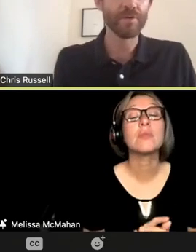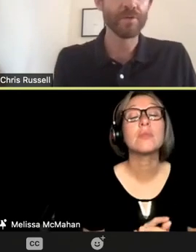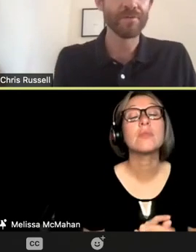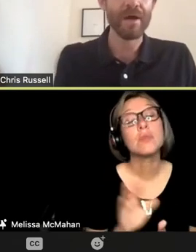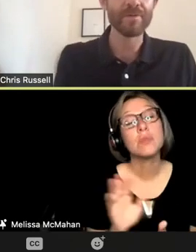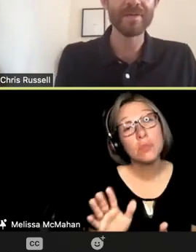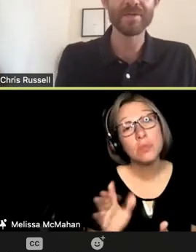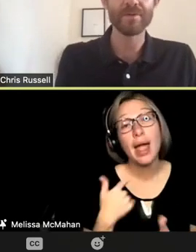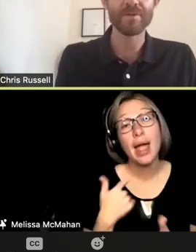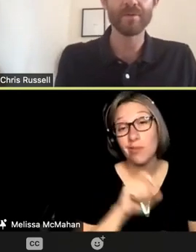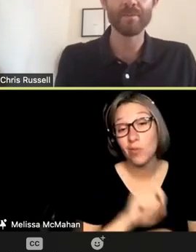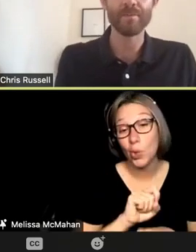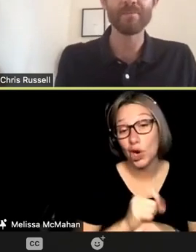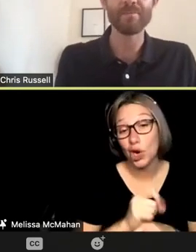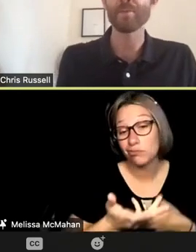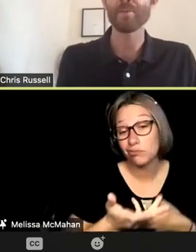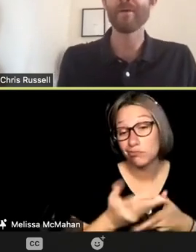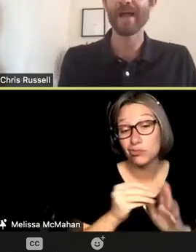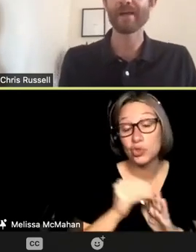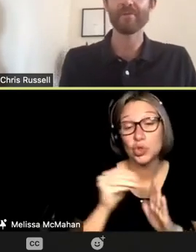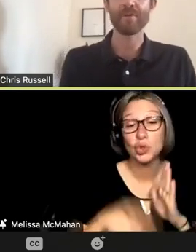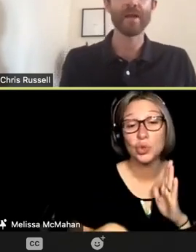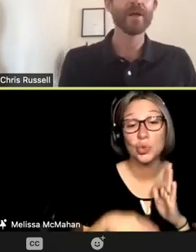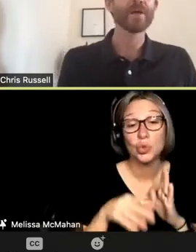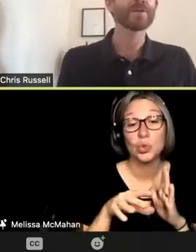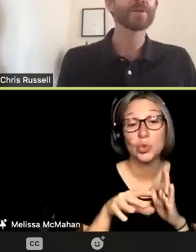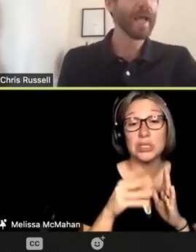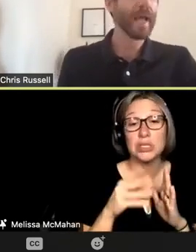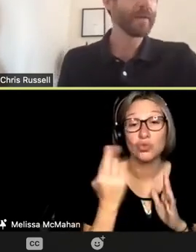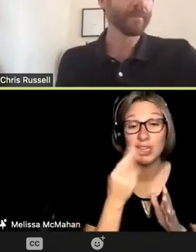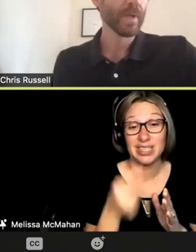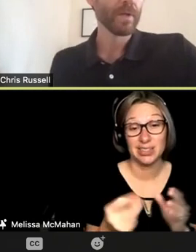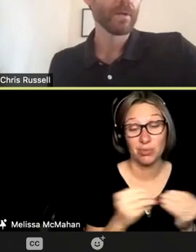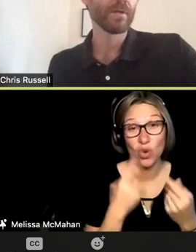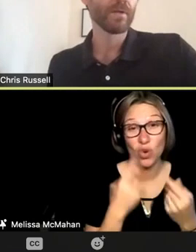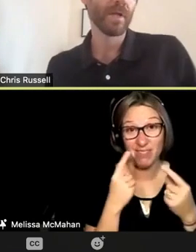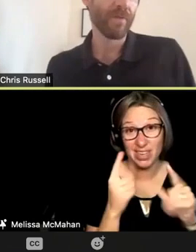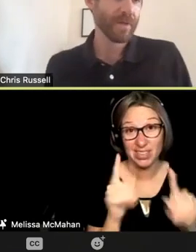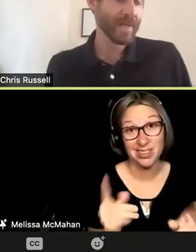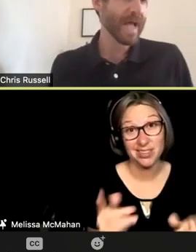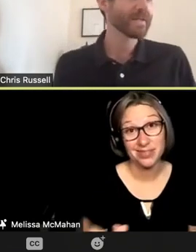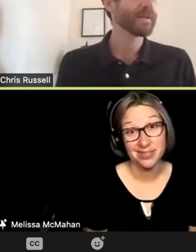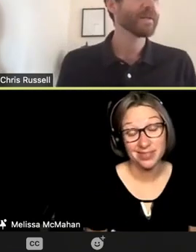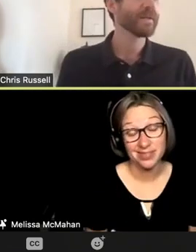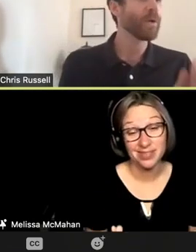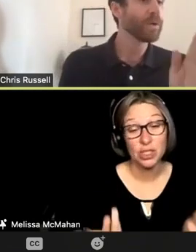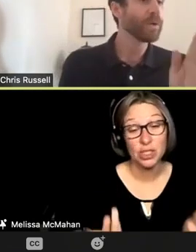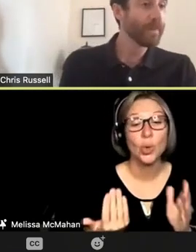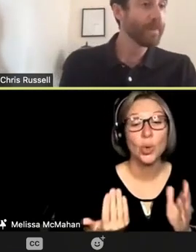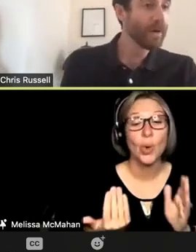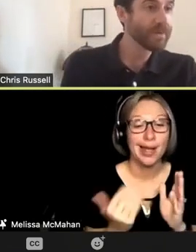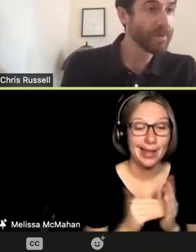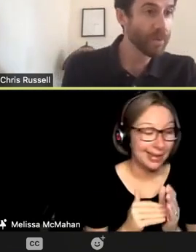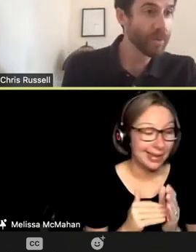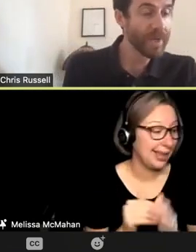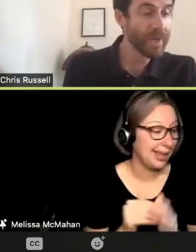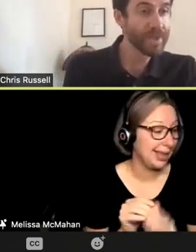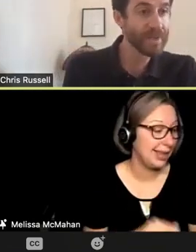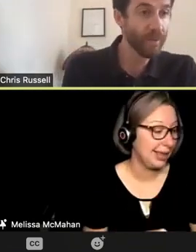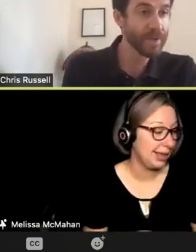worked with students who found this to be much more effective, right? So again, give our test. Now look